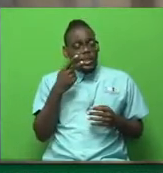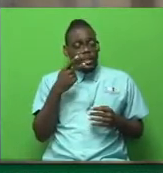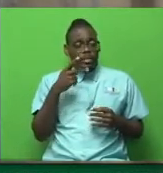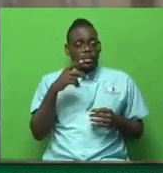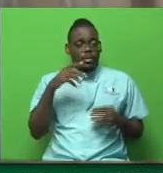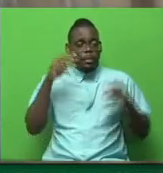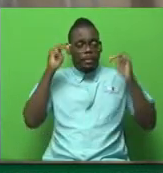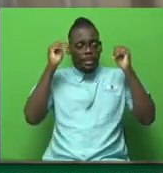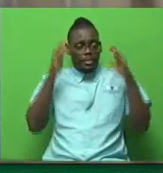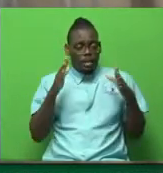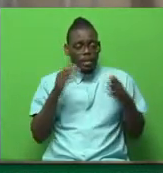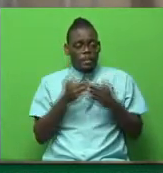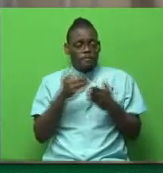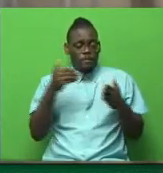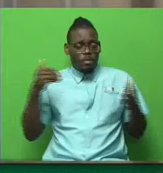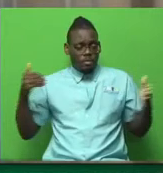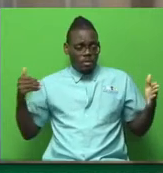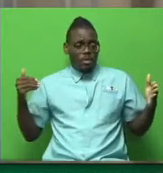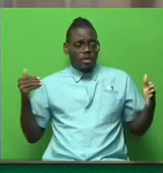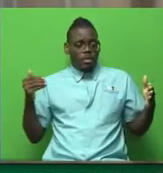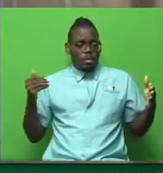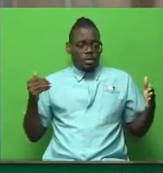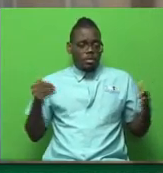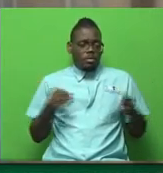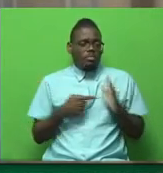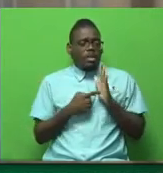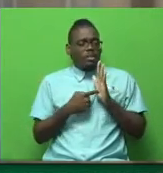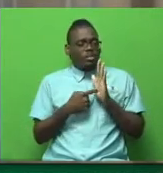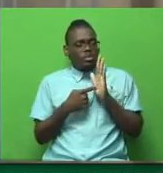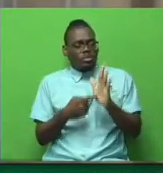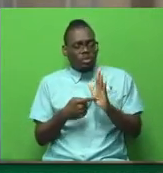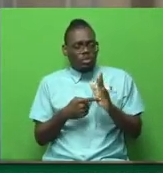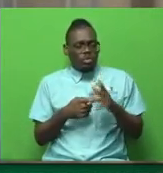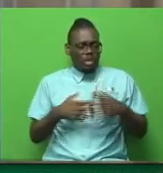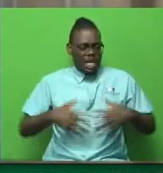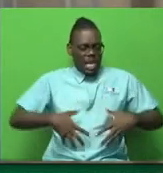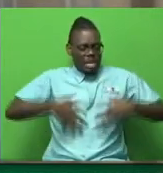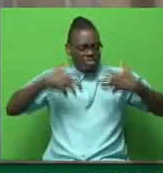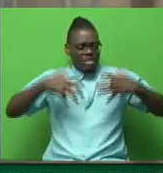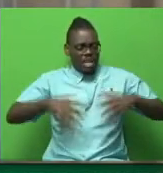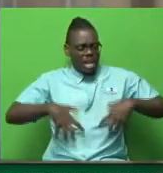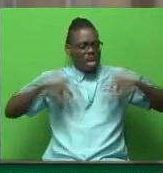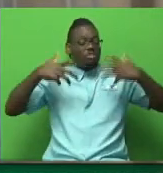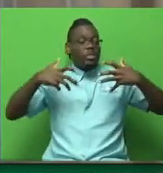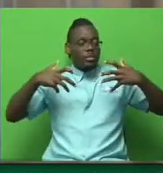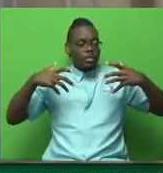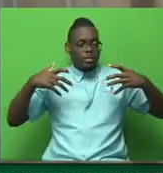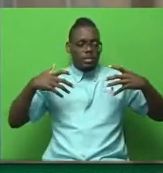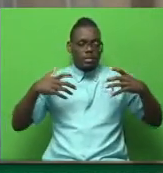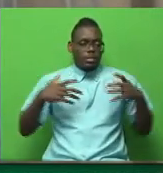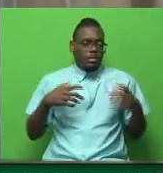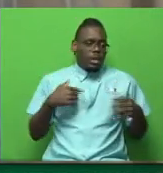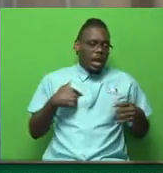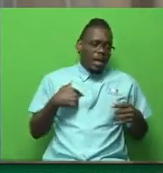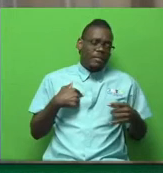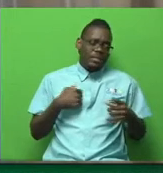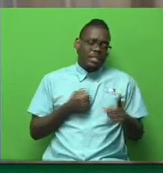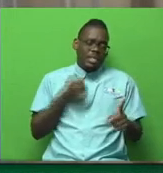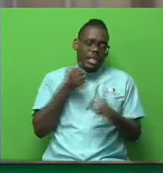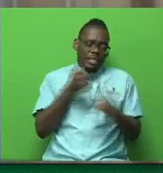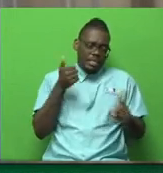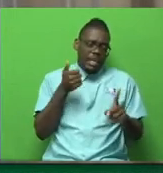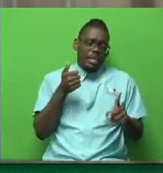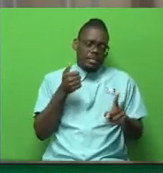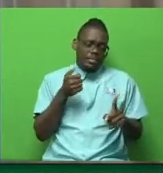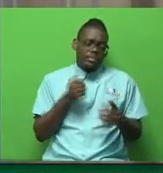citizens but this government today on Monday I think put the nail in